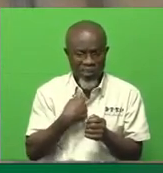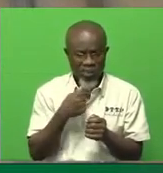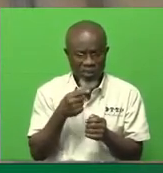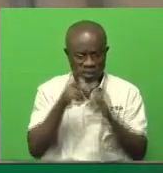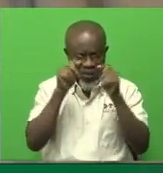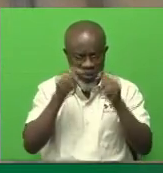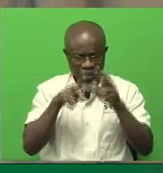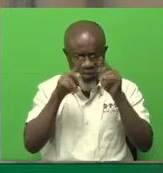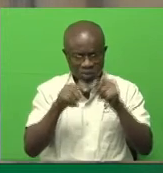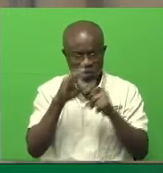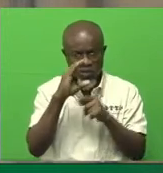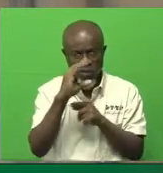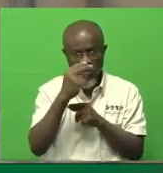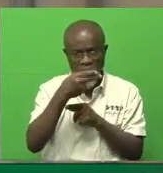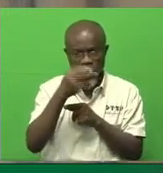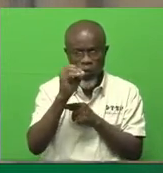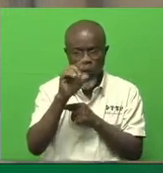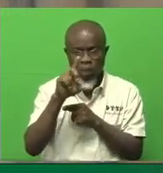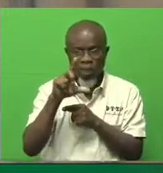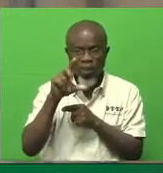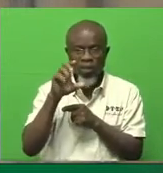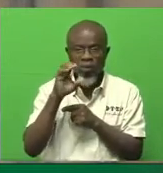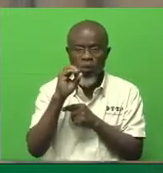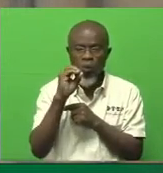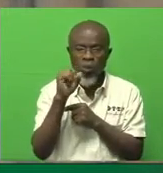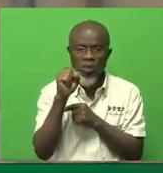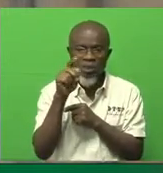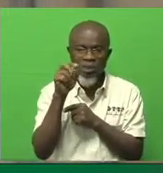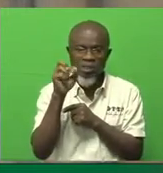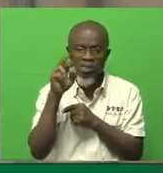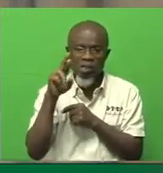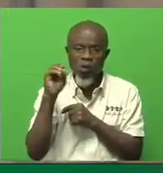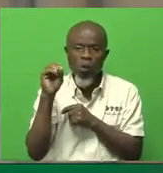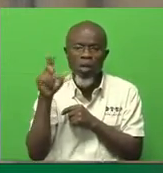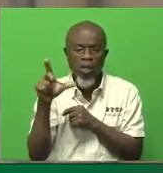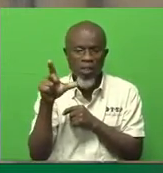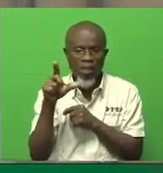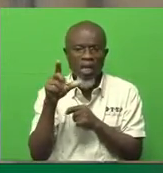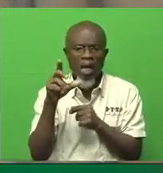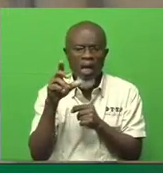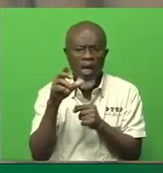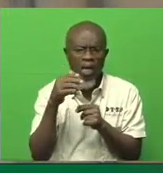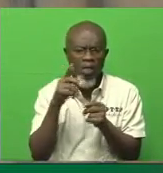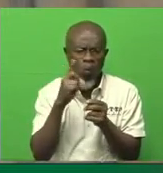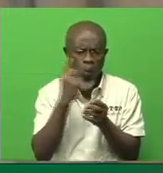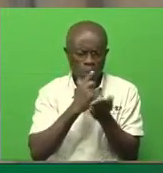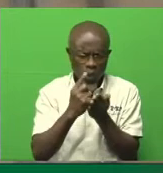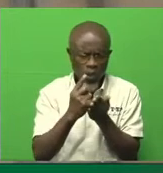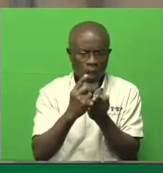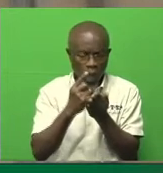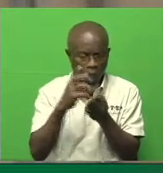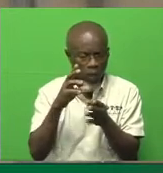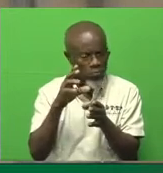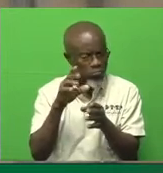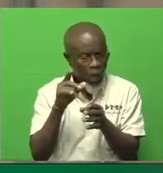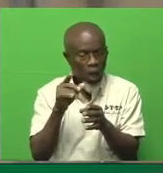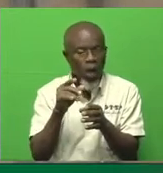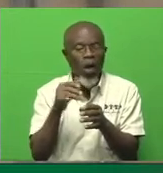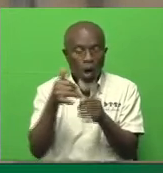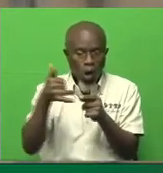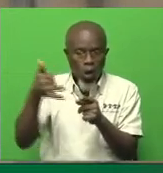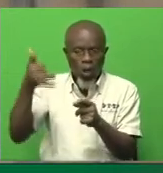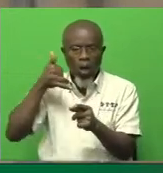test and in less than a week I received a phone call to collect my results at the Saint Joseph Health Center